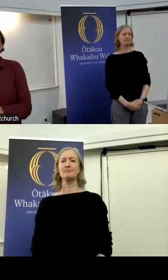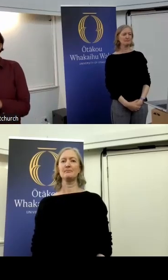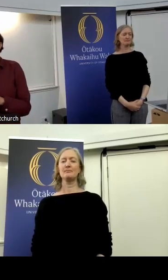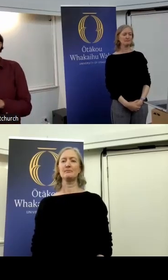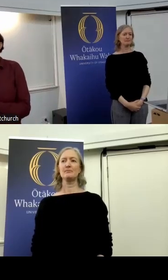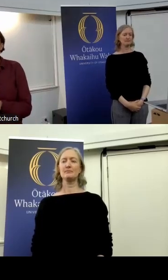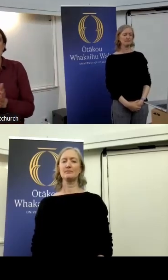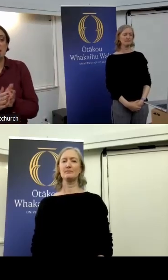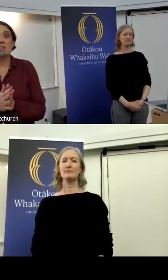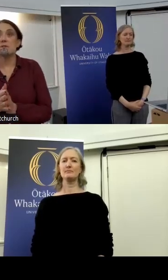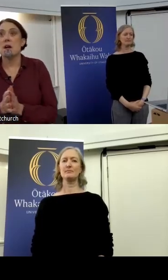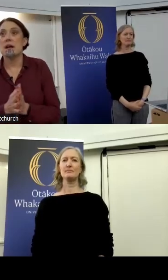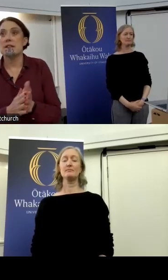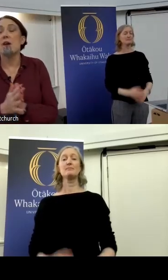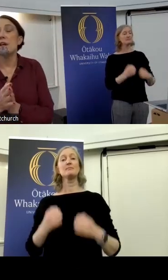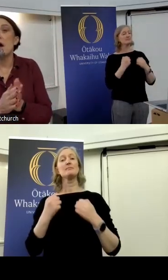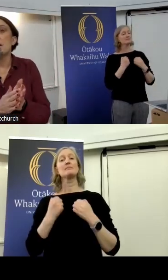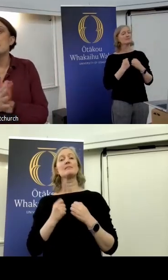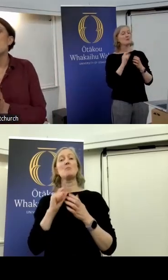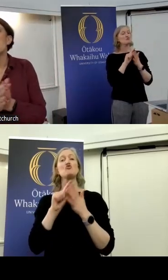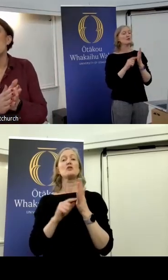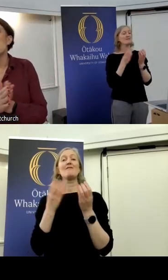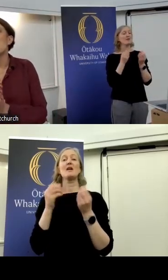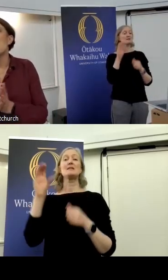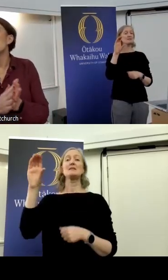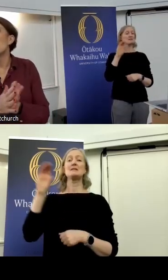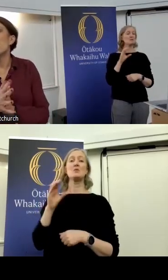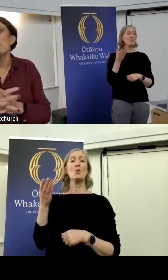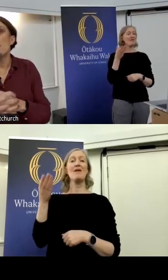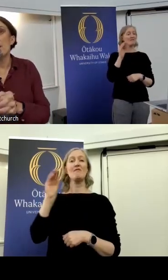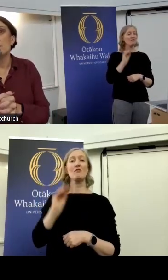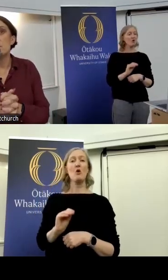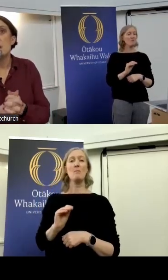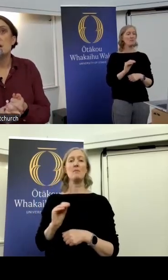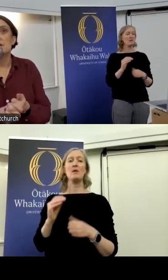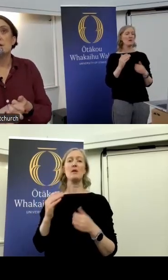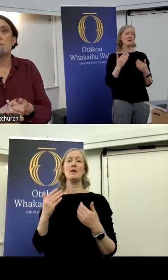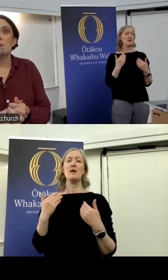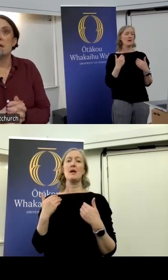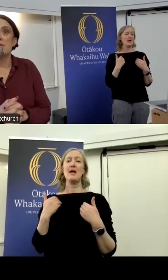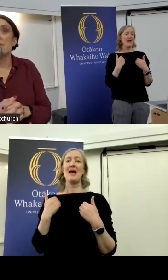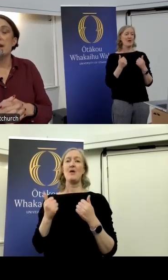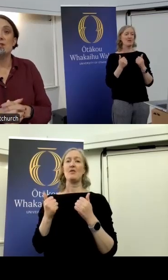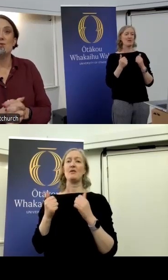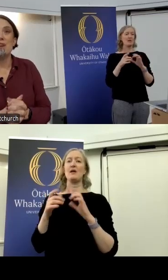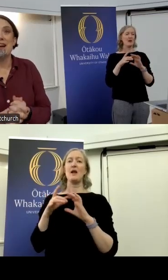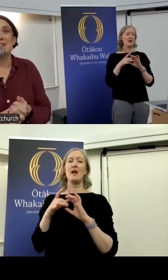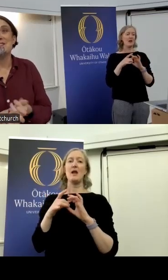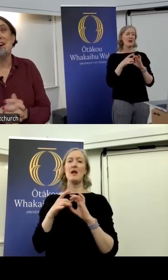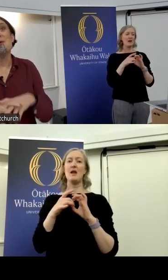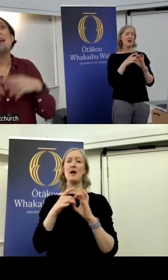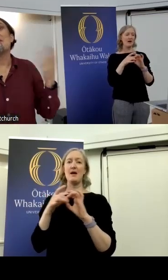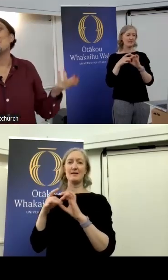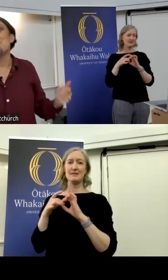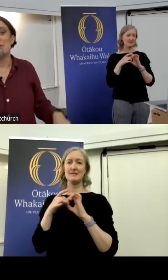Our project was funded by the Healthier Lives National Science Challenge, and we're very grateful to them for their financial